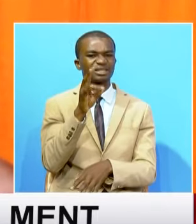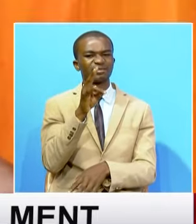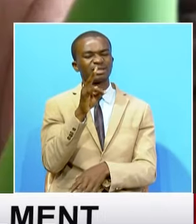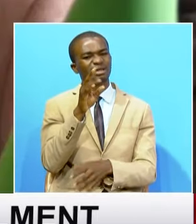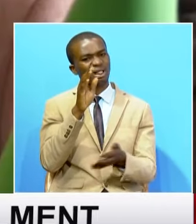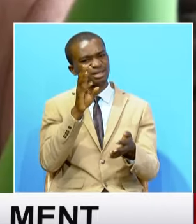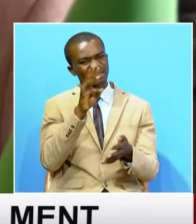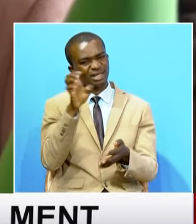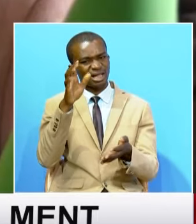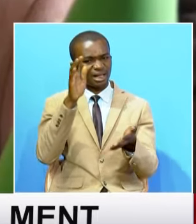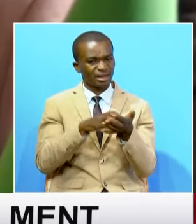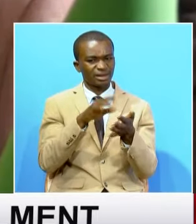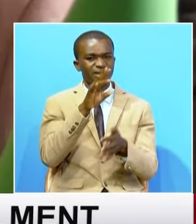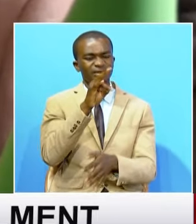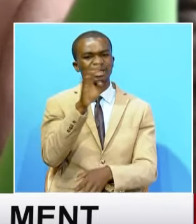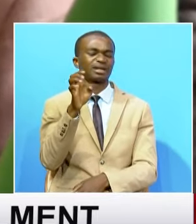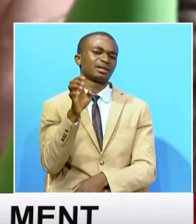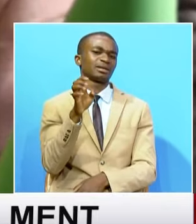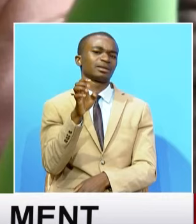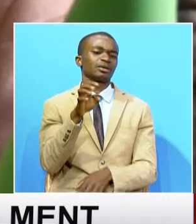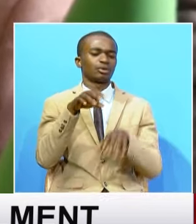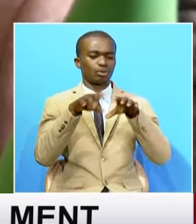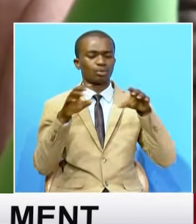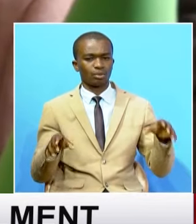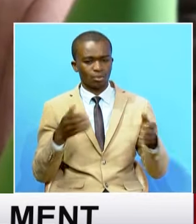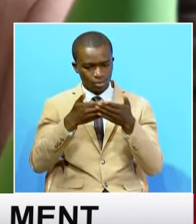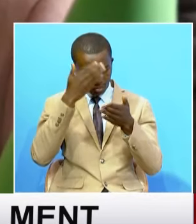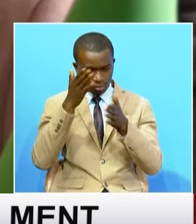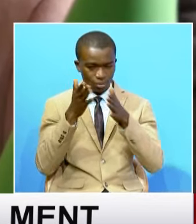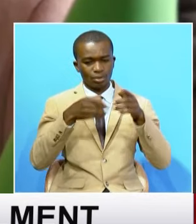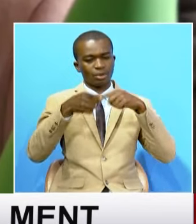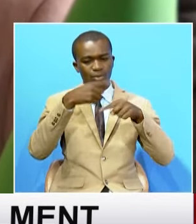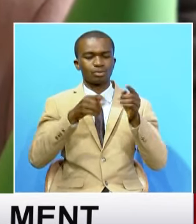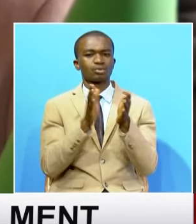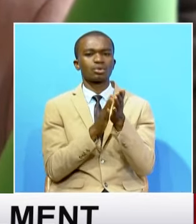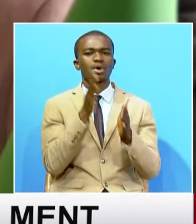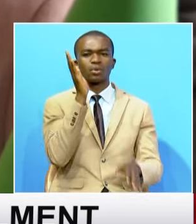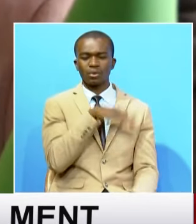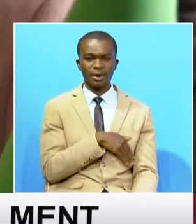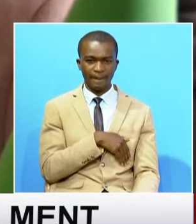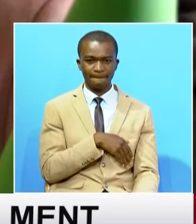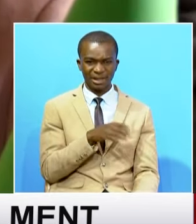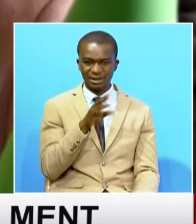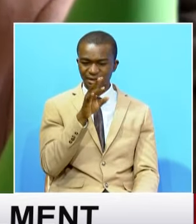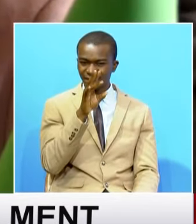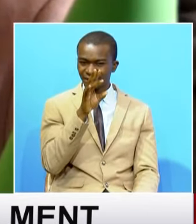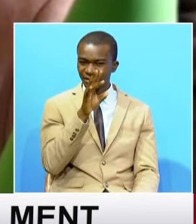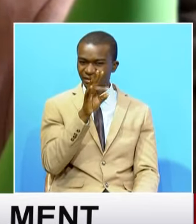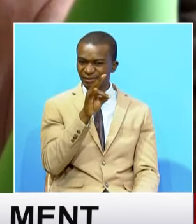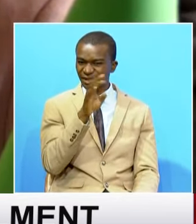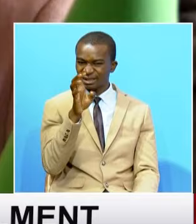608,778 learners. To date, the current figure as per July 30th, it was